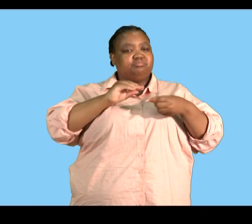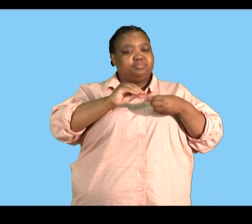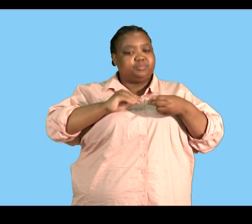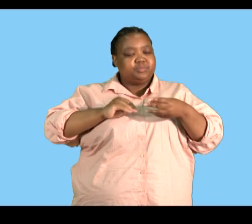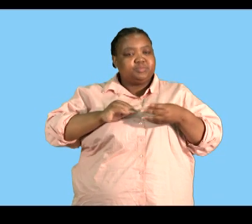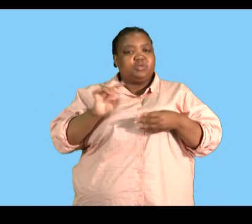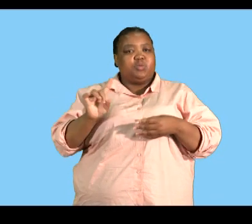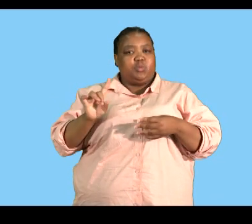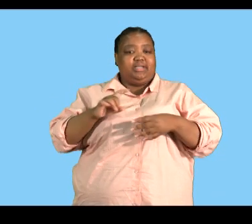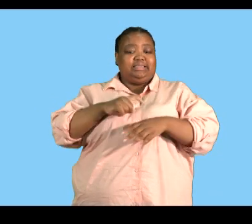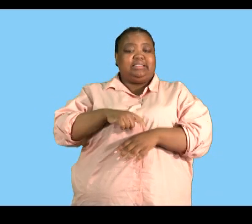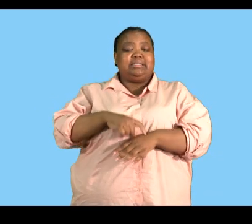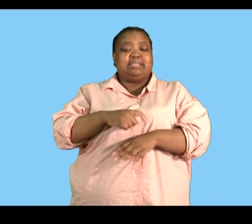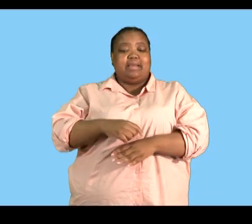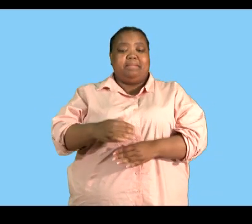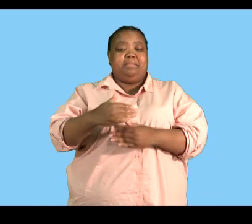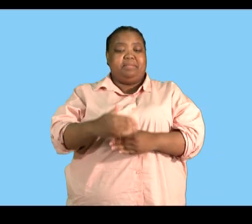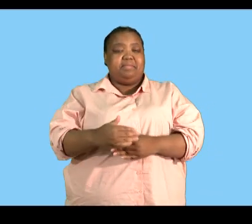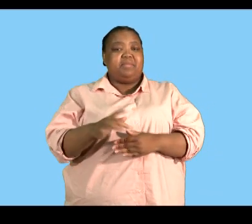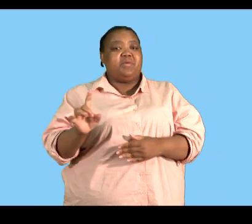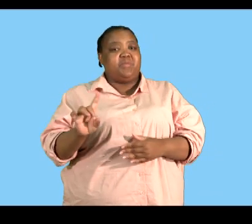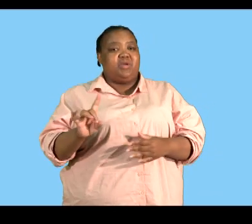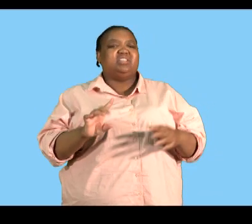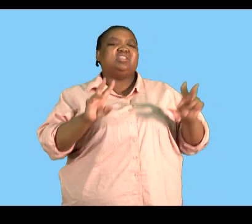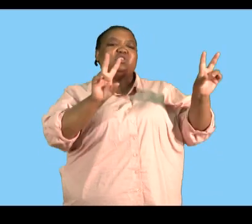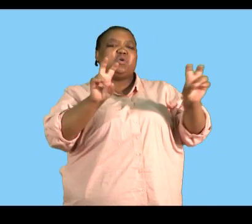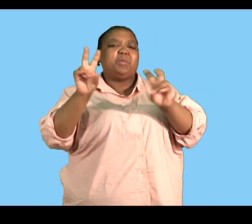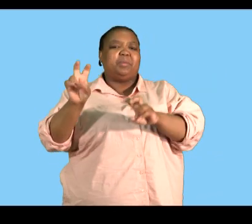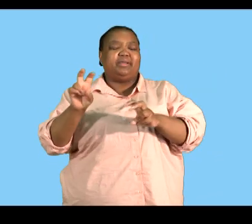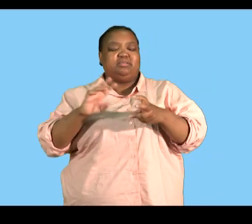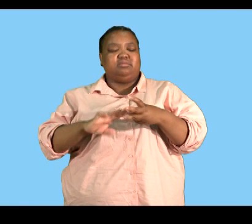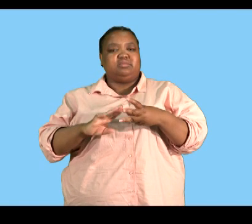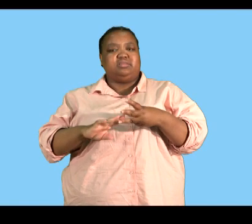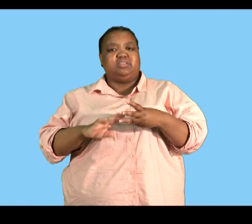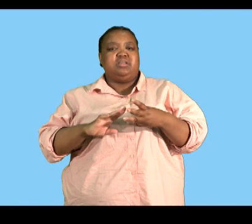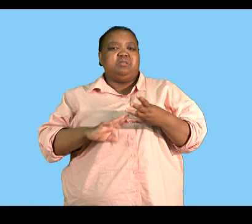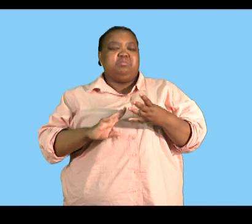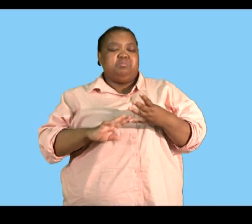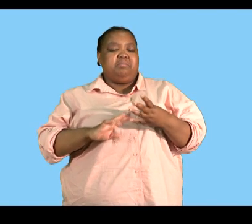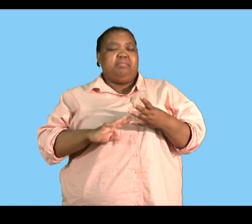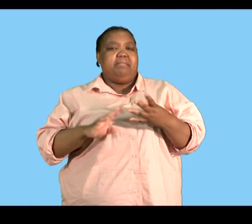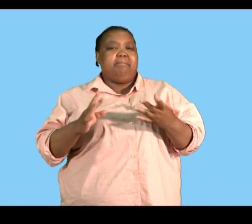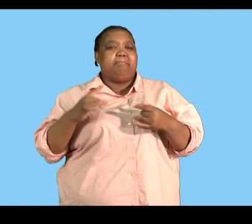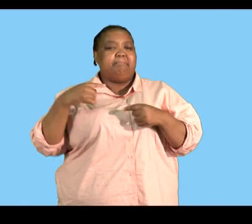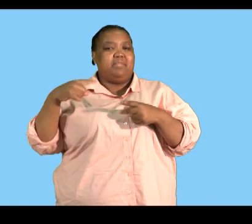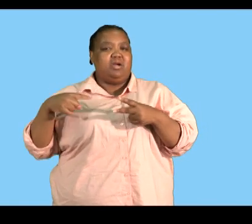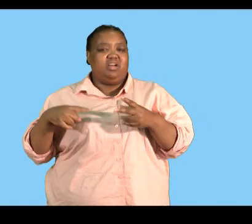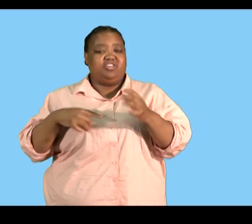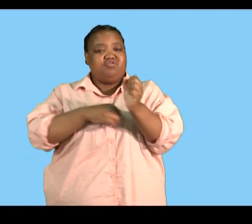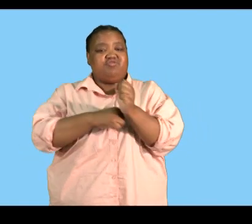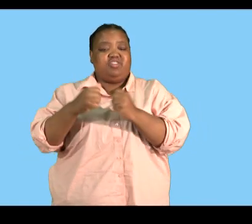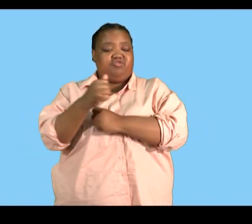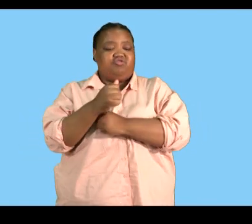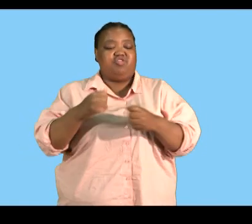duration of the paper, the topics and marks, the overall structure, the taxonomy levels,